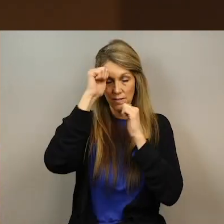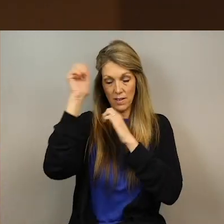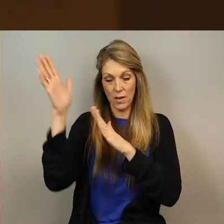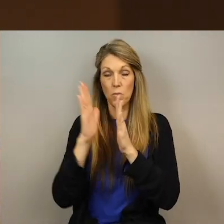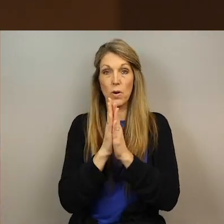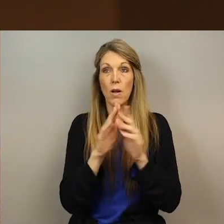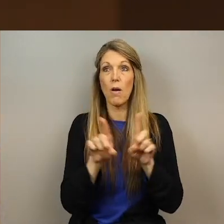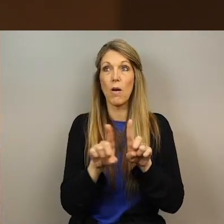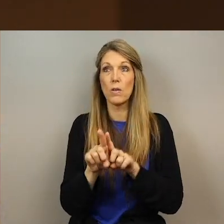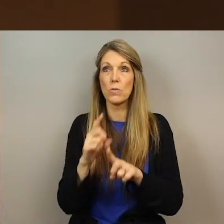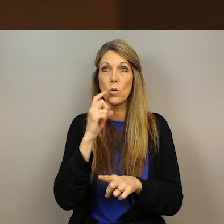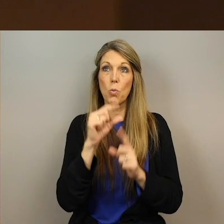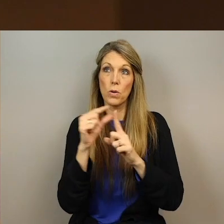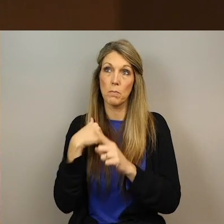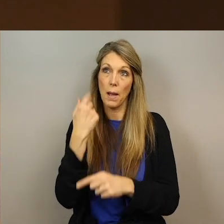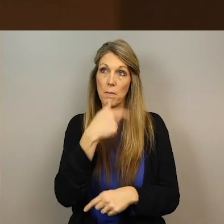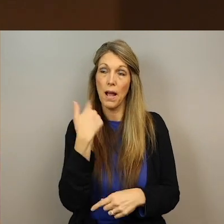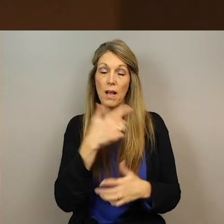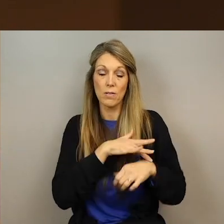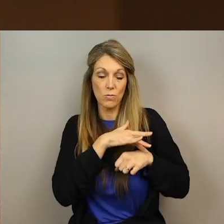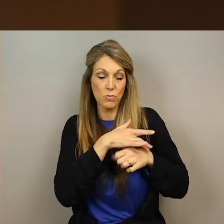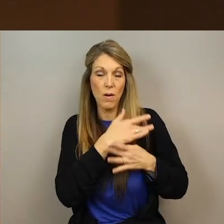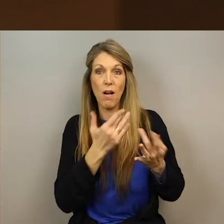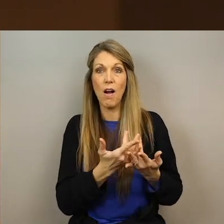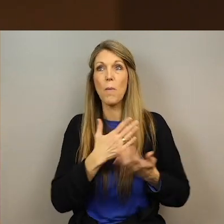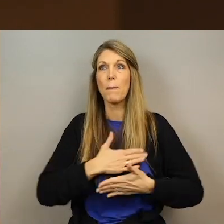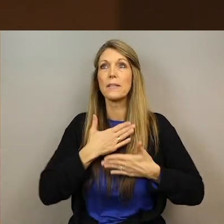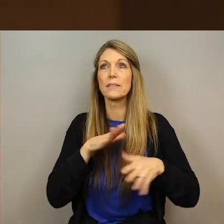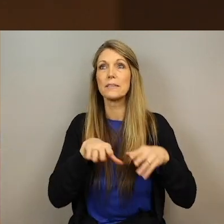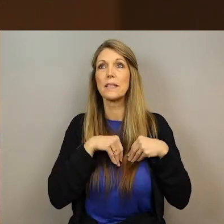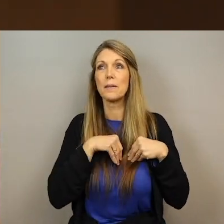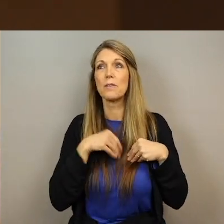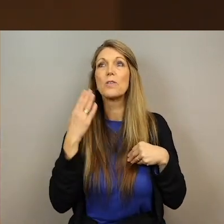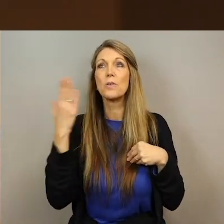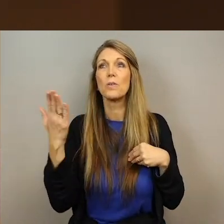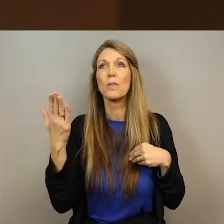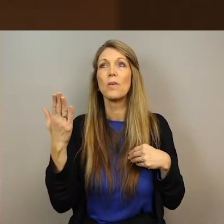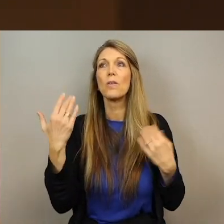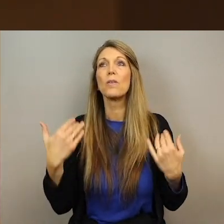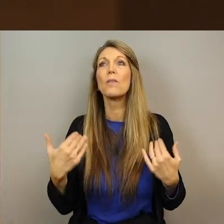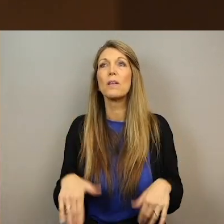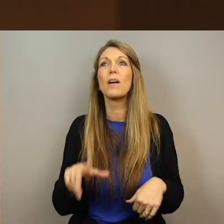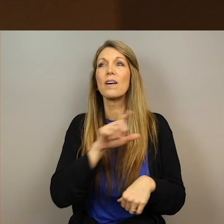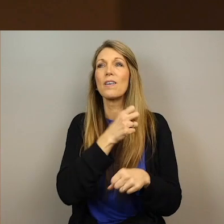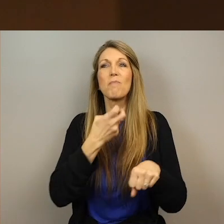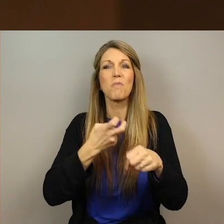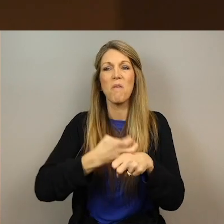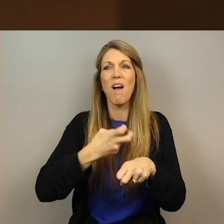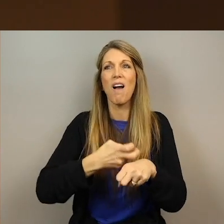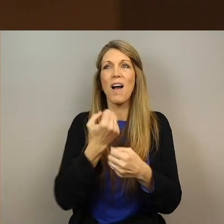pray also that the words of my mouth and the meditations of my heart would be pleasing and acceptable unto you. Oh, you are my